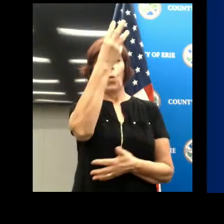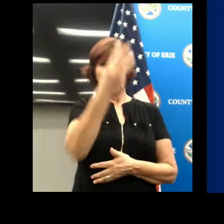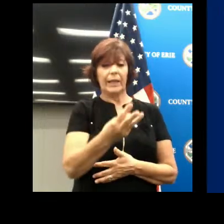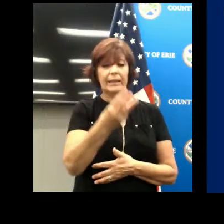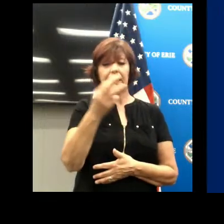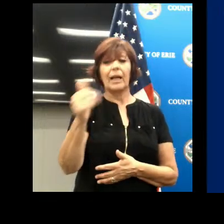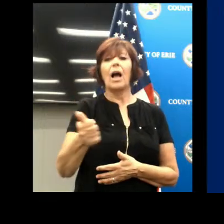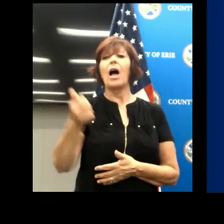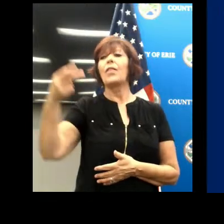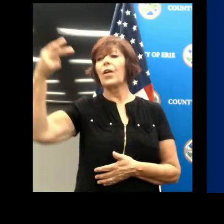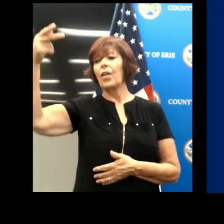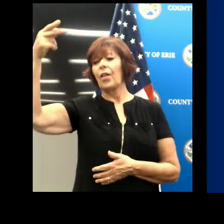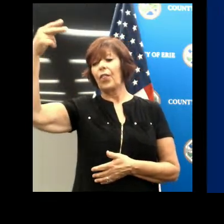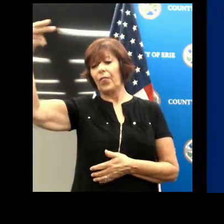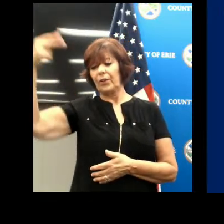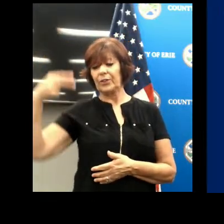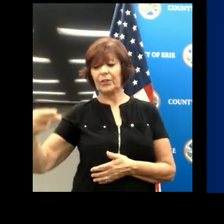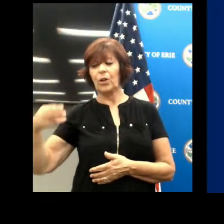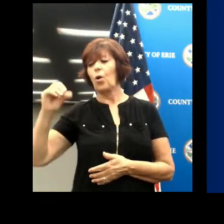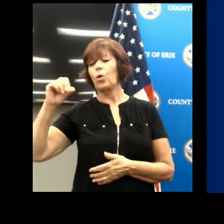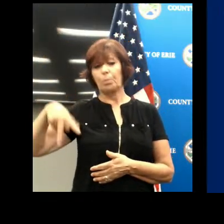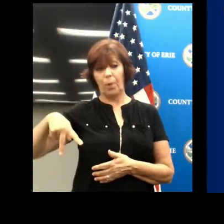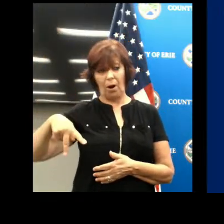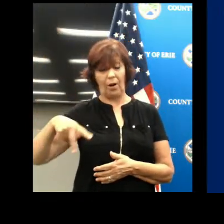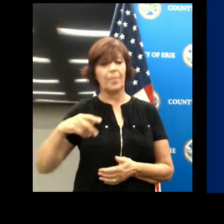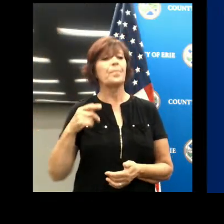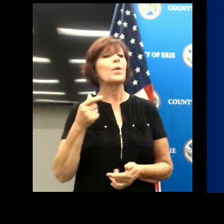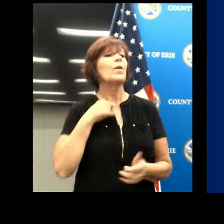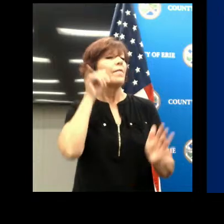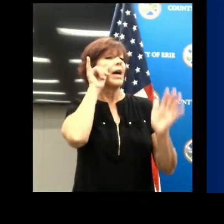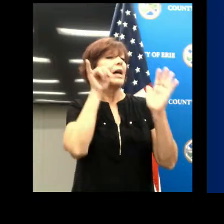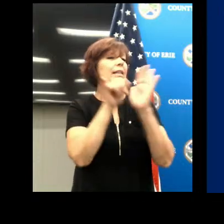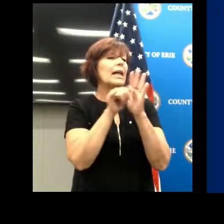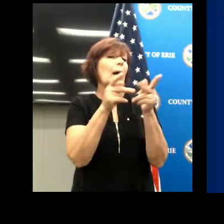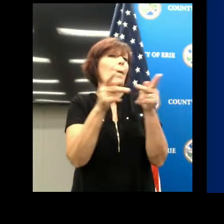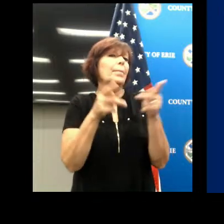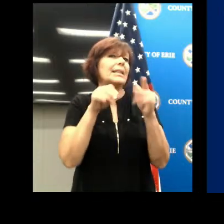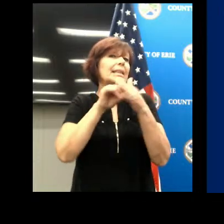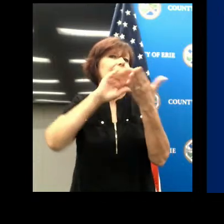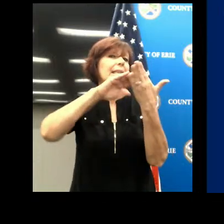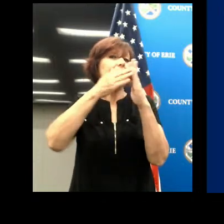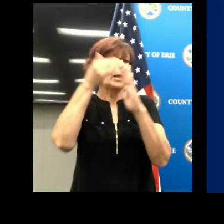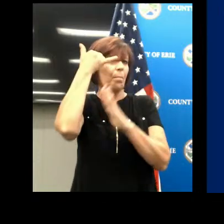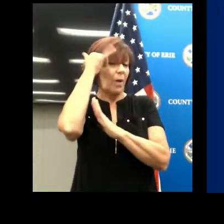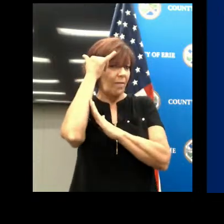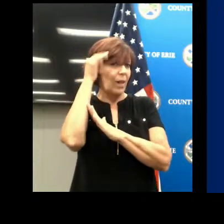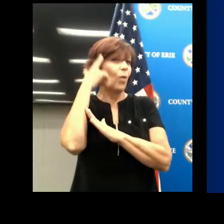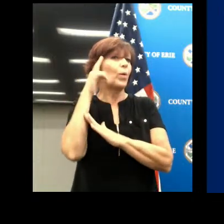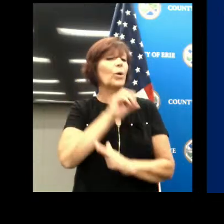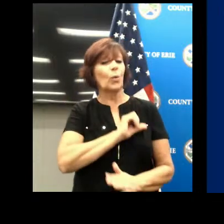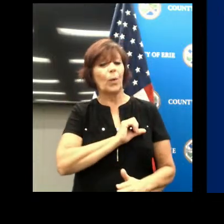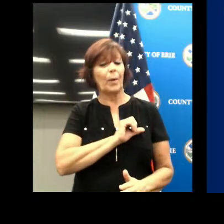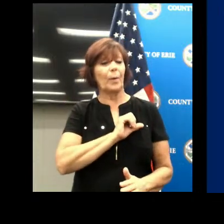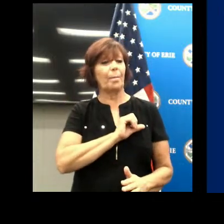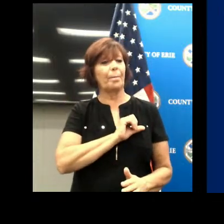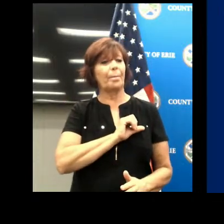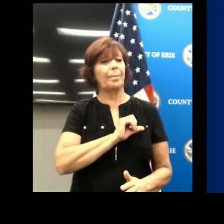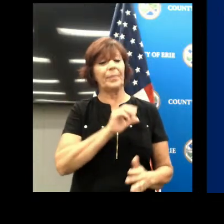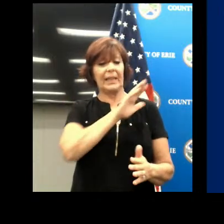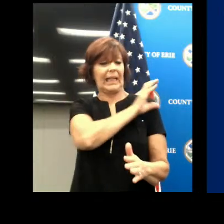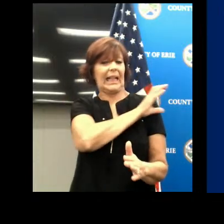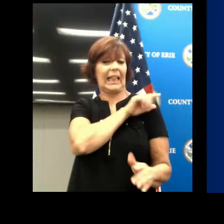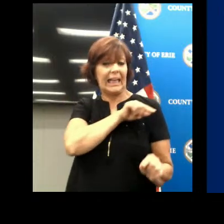Orchard Park. And soon, we've identified a site in the city of Buffalo, so we'll be able to move back our